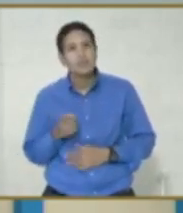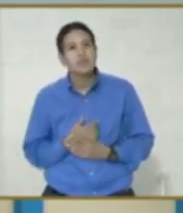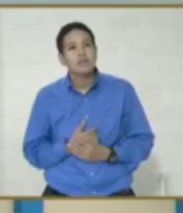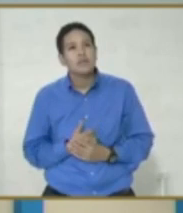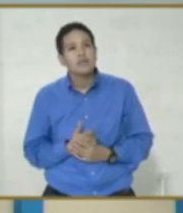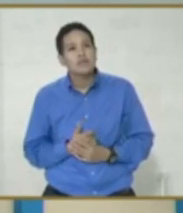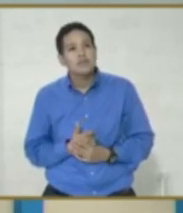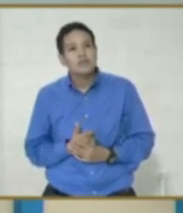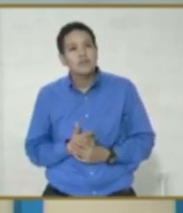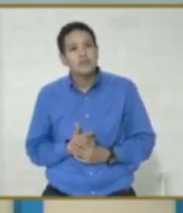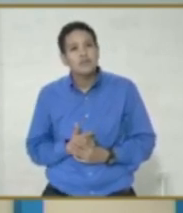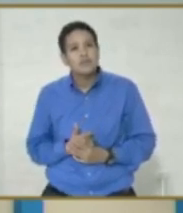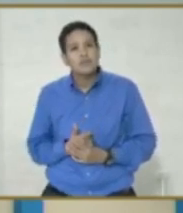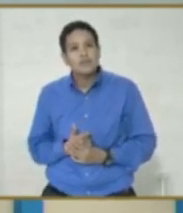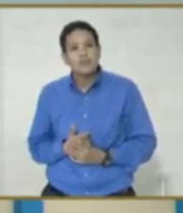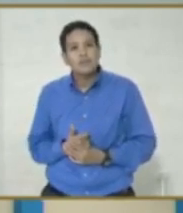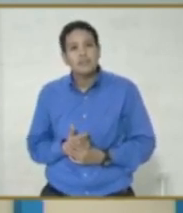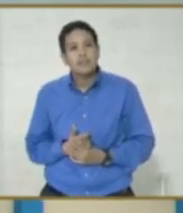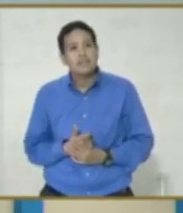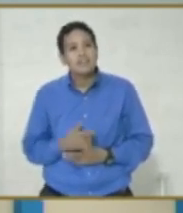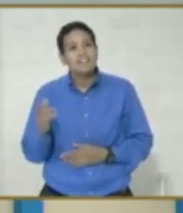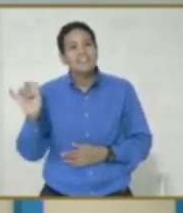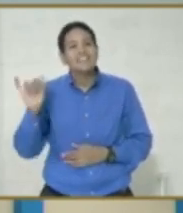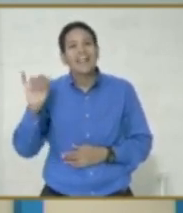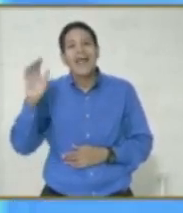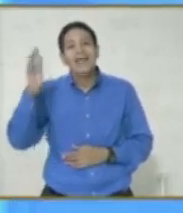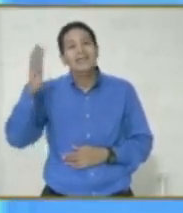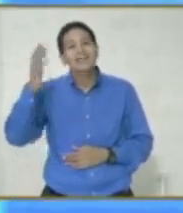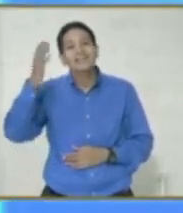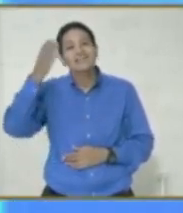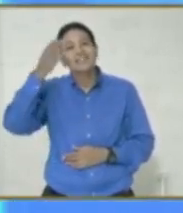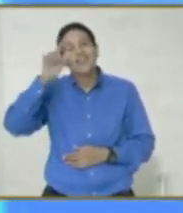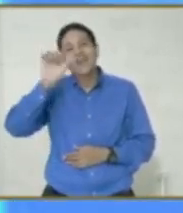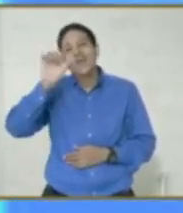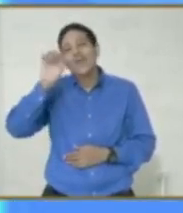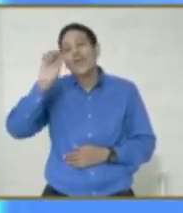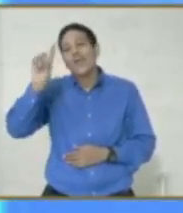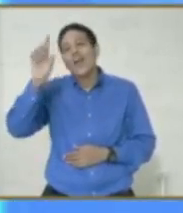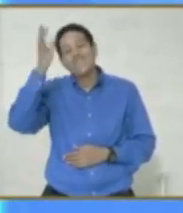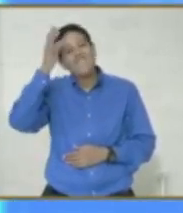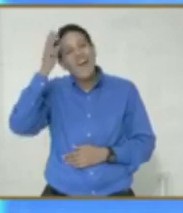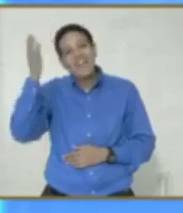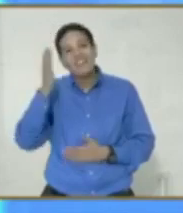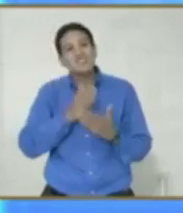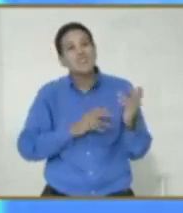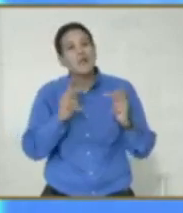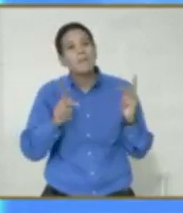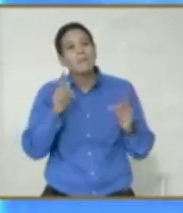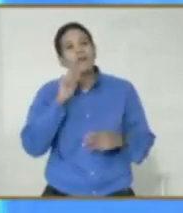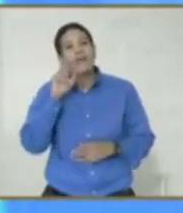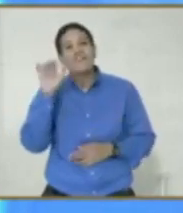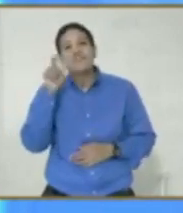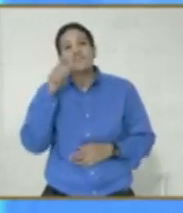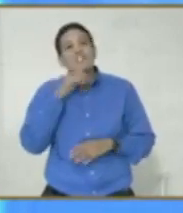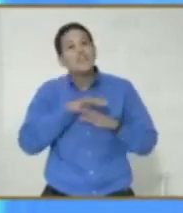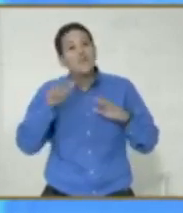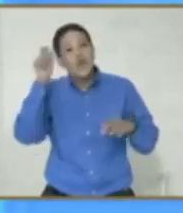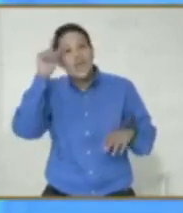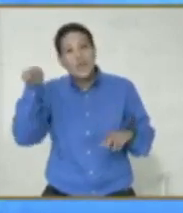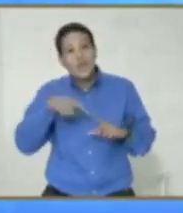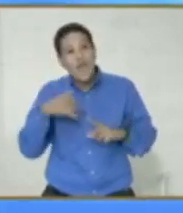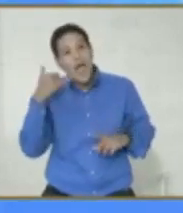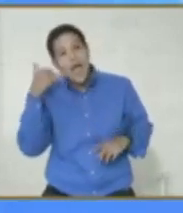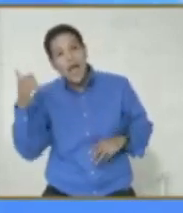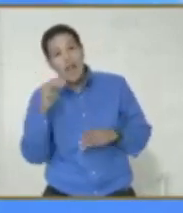for the want of a better word, he's like a godfather. There are some persons like Creary who say that him don't understand that once I call minister, I